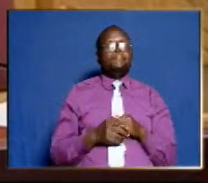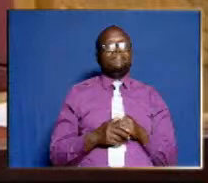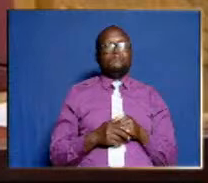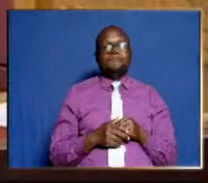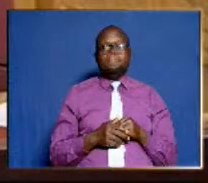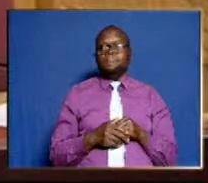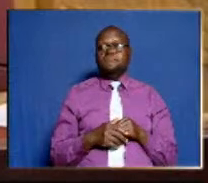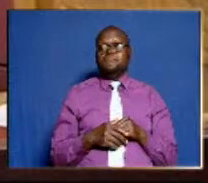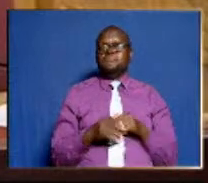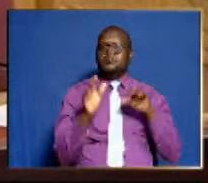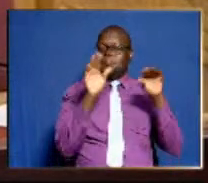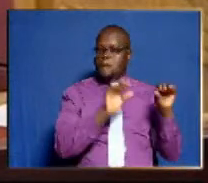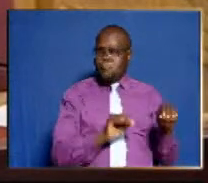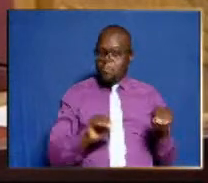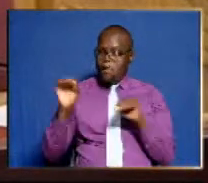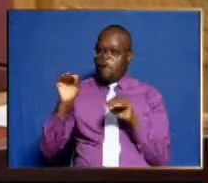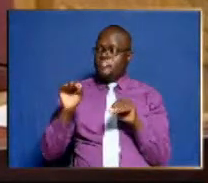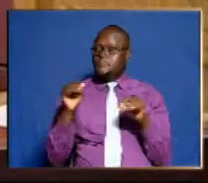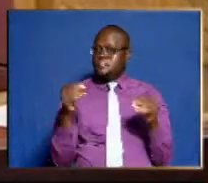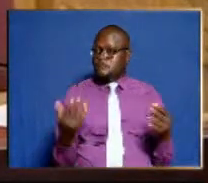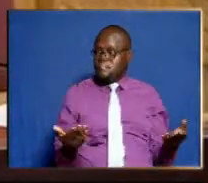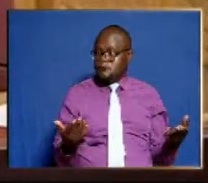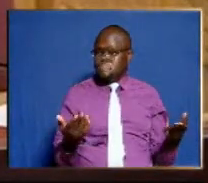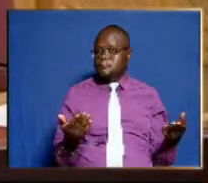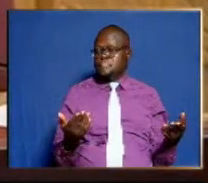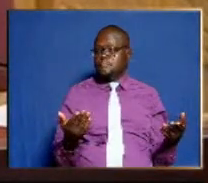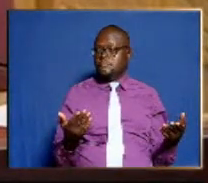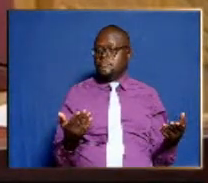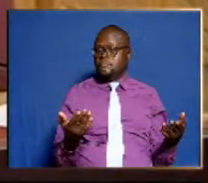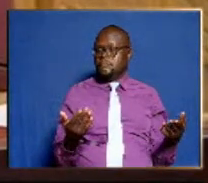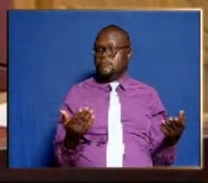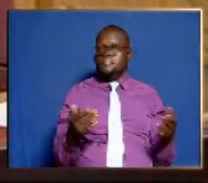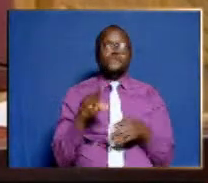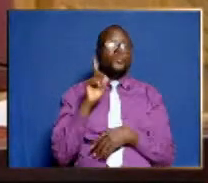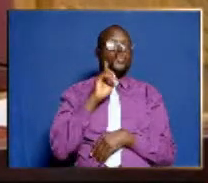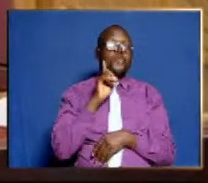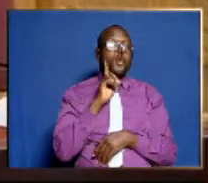So can we shift it to probably tomorrow?